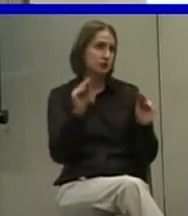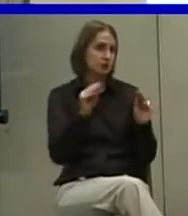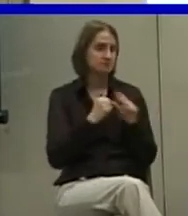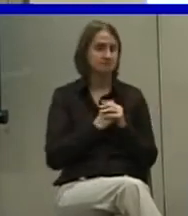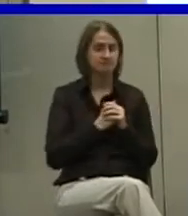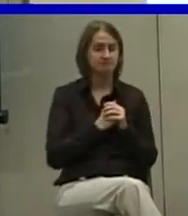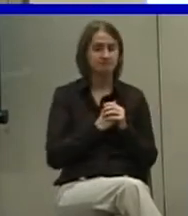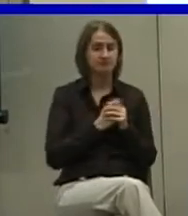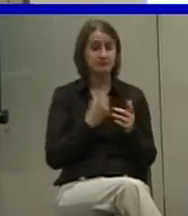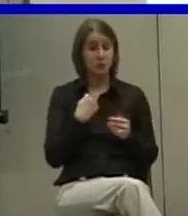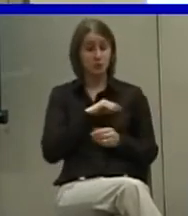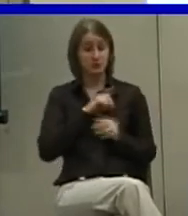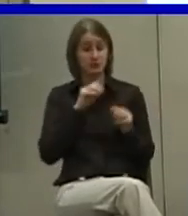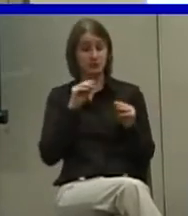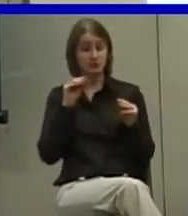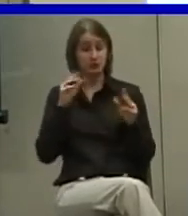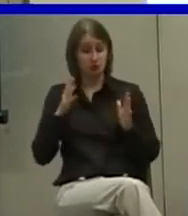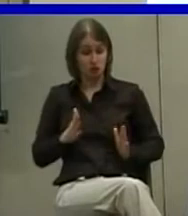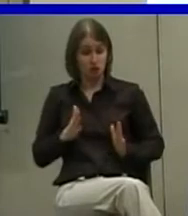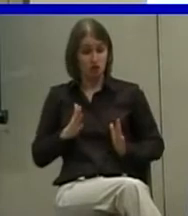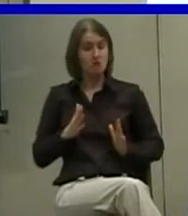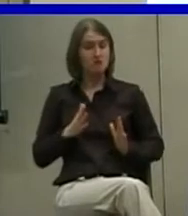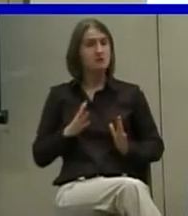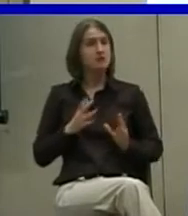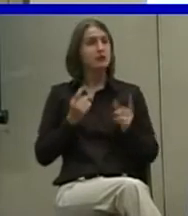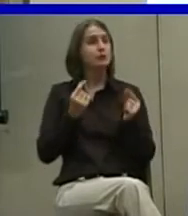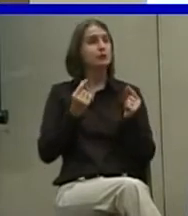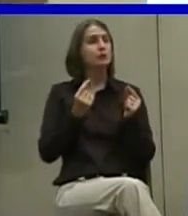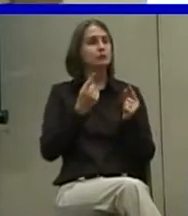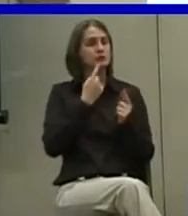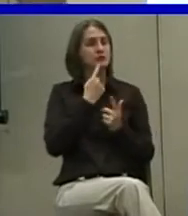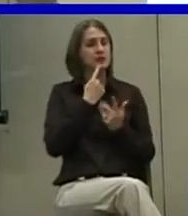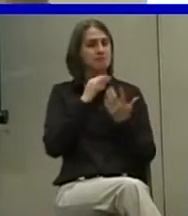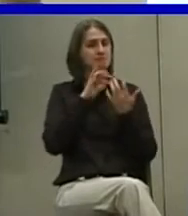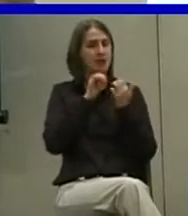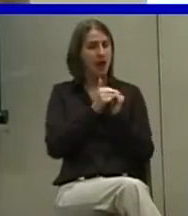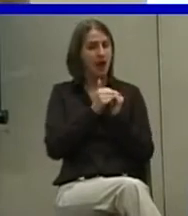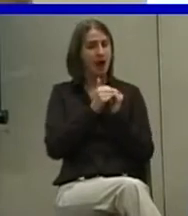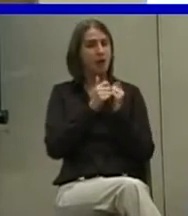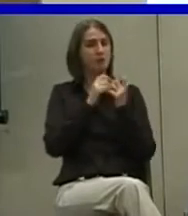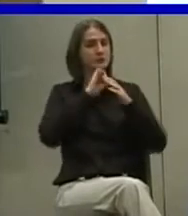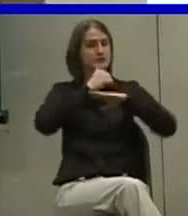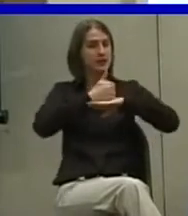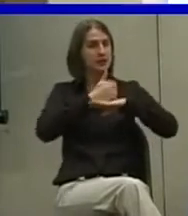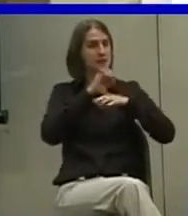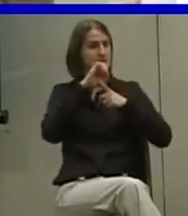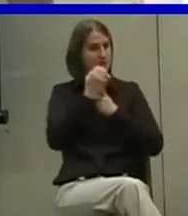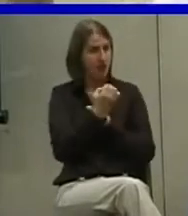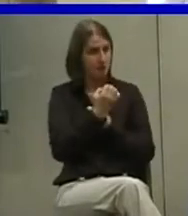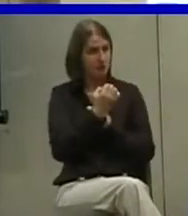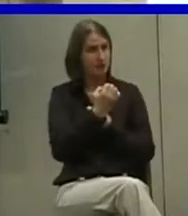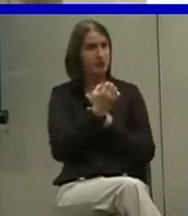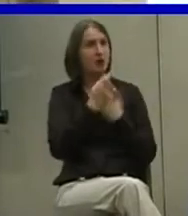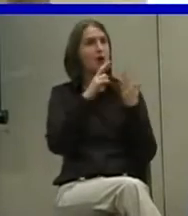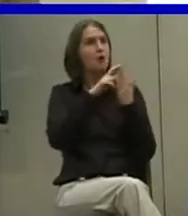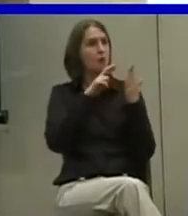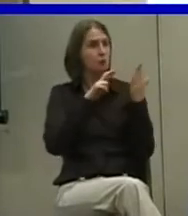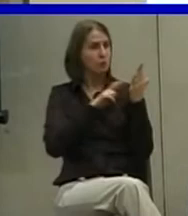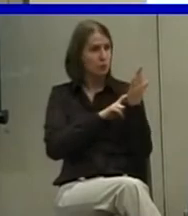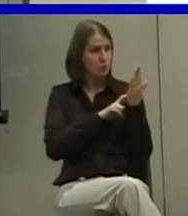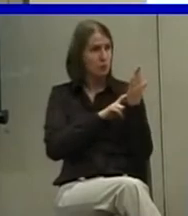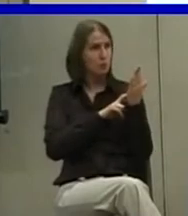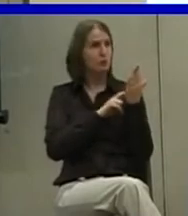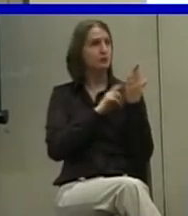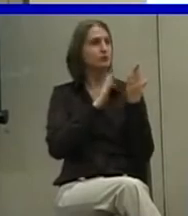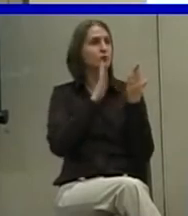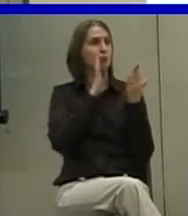we as teachers do is we say, how do we build an environment in which those rules are likely to